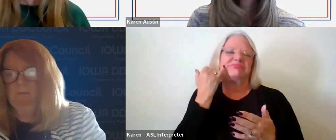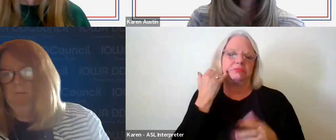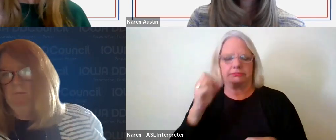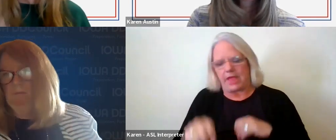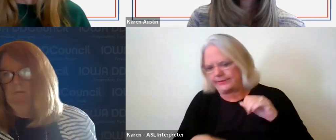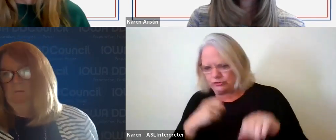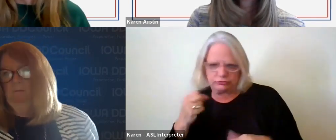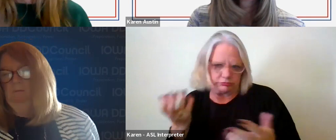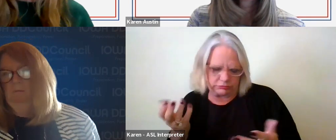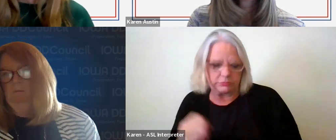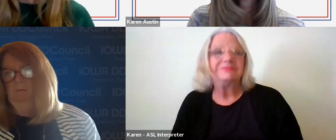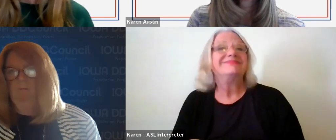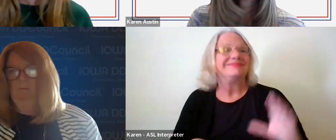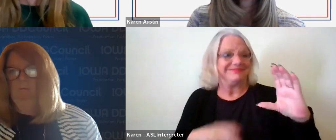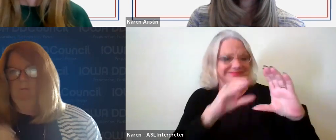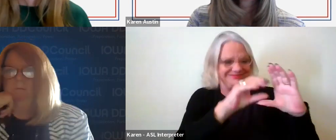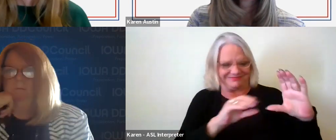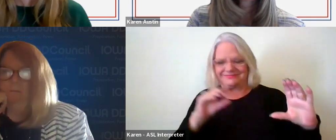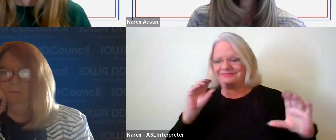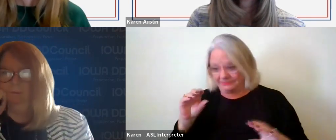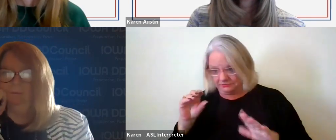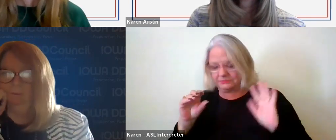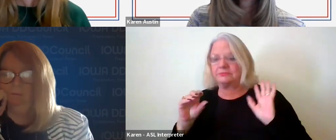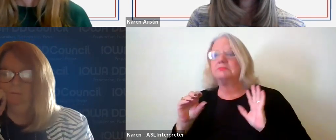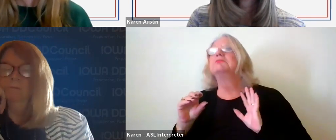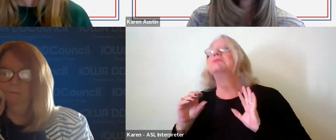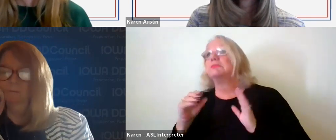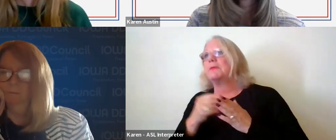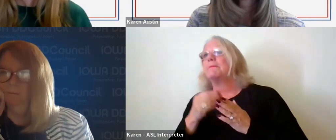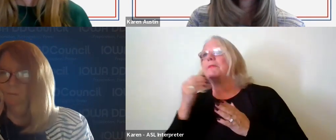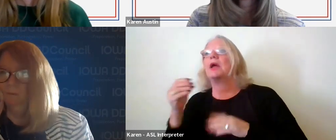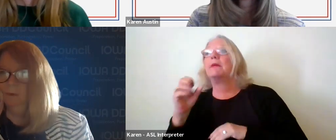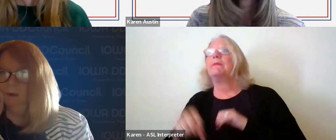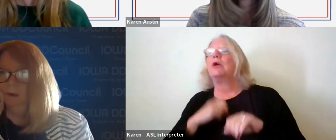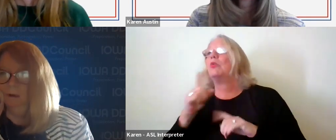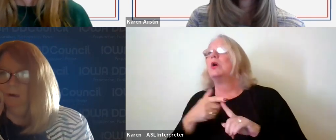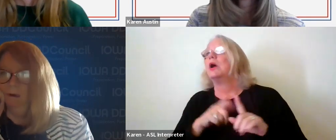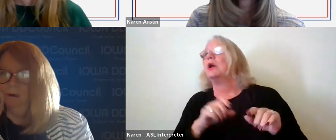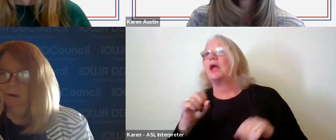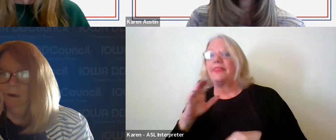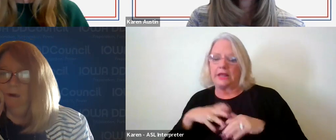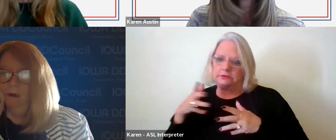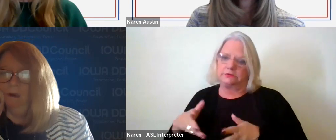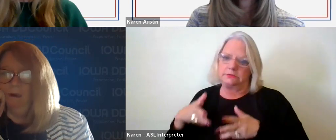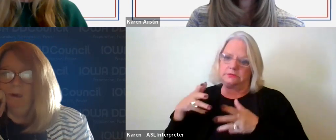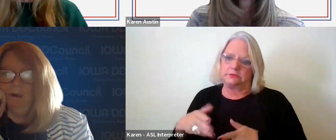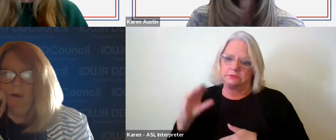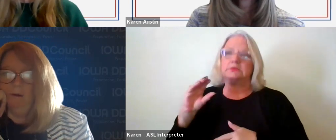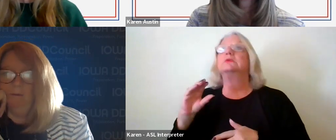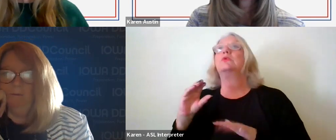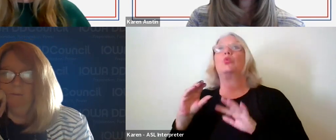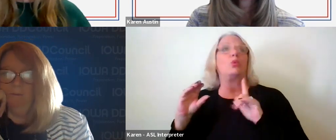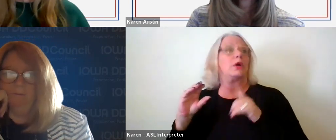want to take that withdrawal and then go purchase the bicycle once I have the funds. I wouldn't want to hold it.